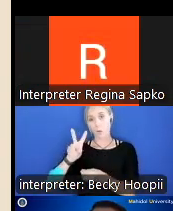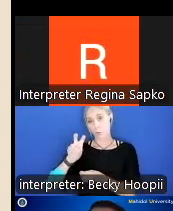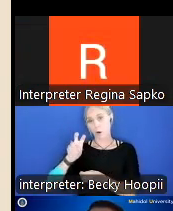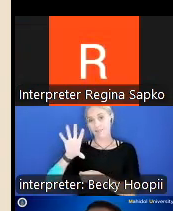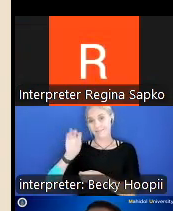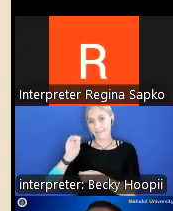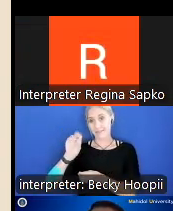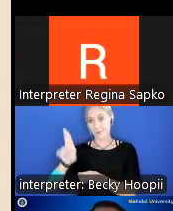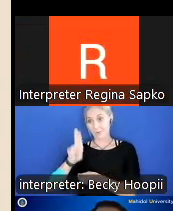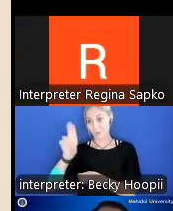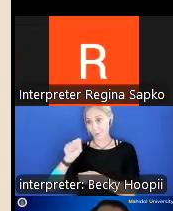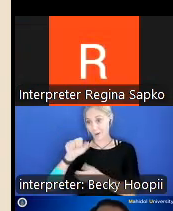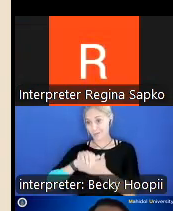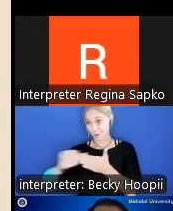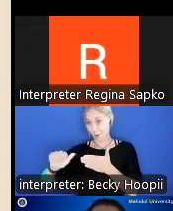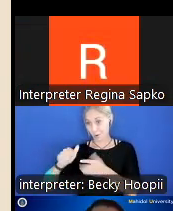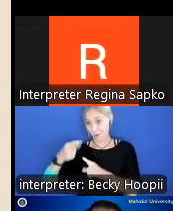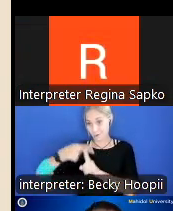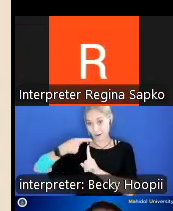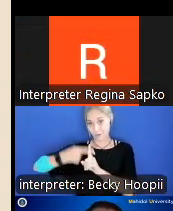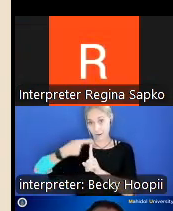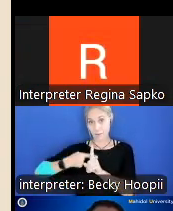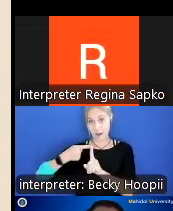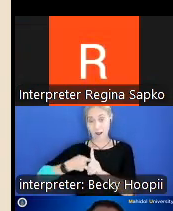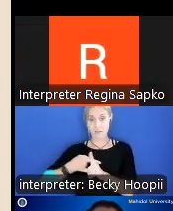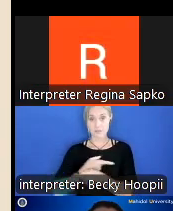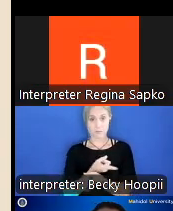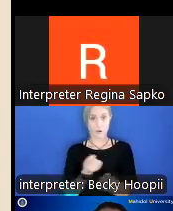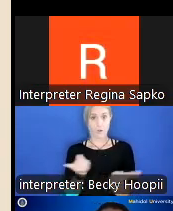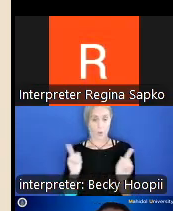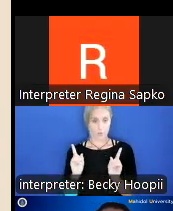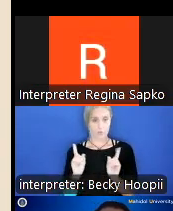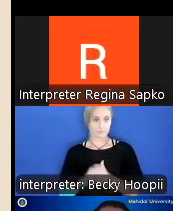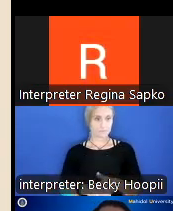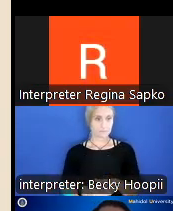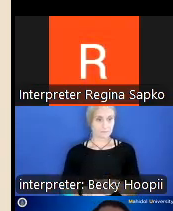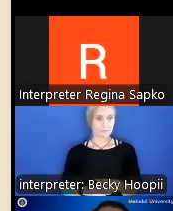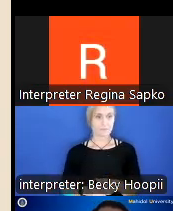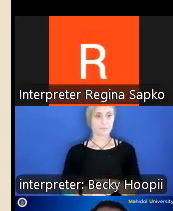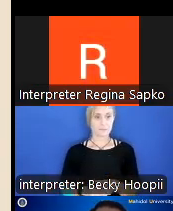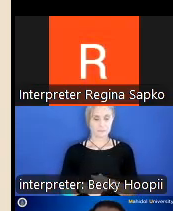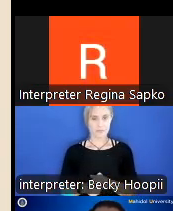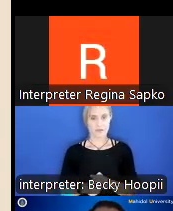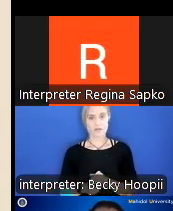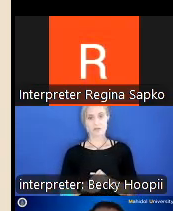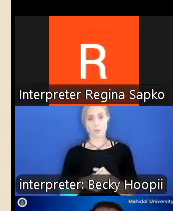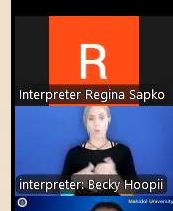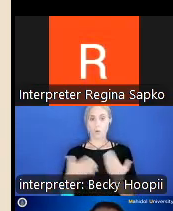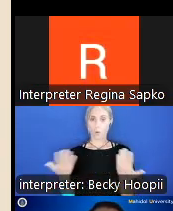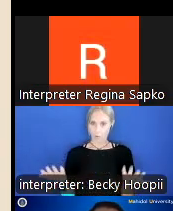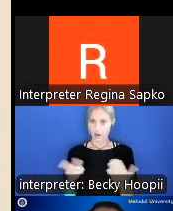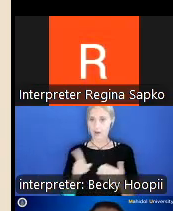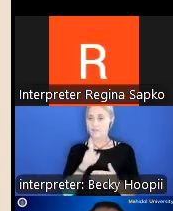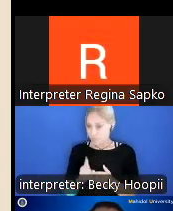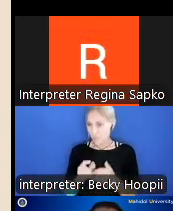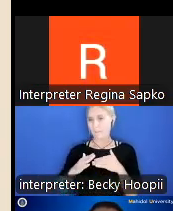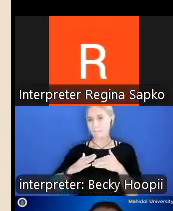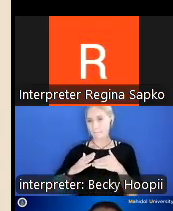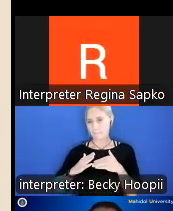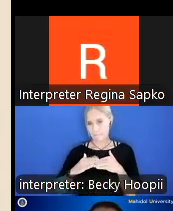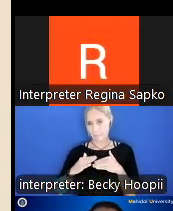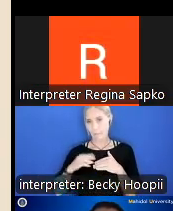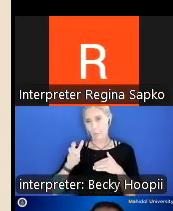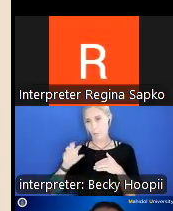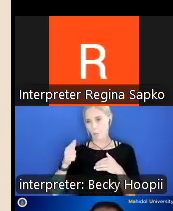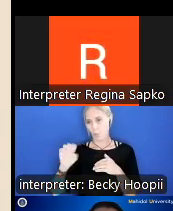per month for those salary. So it's very, very is the minimum wage job. And we have